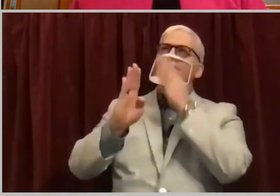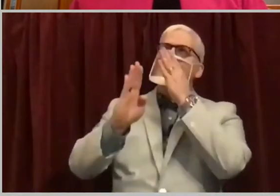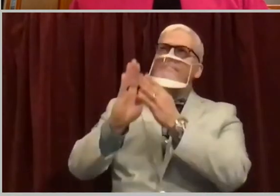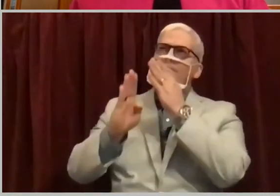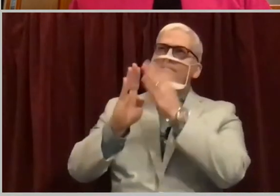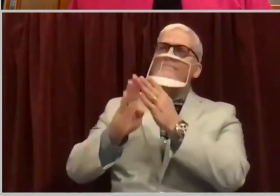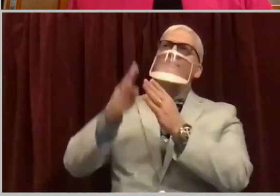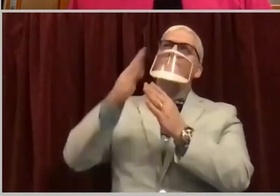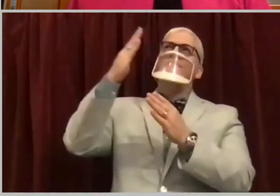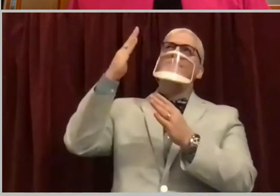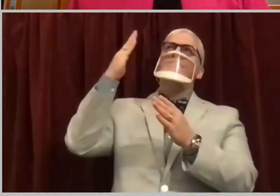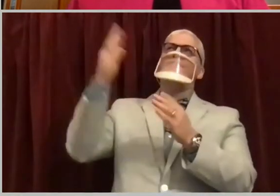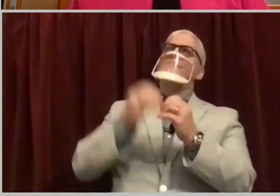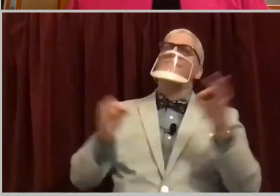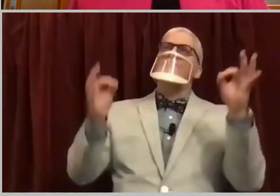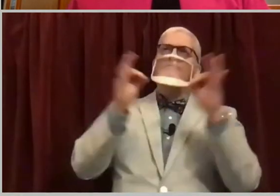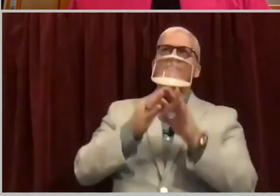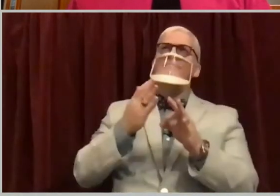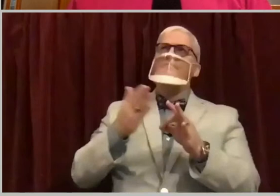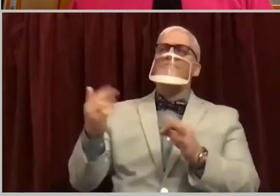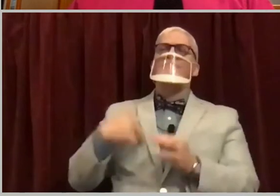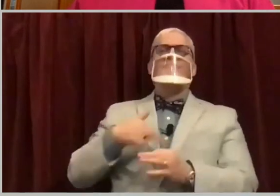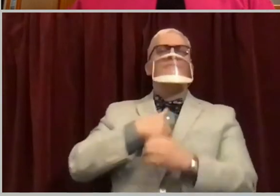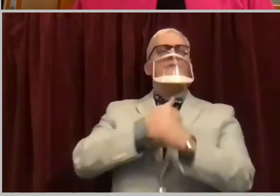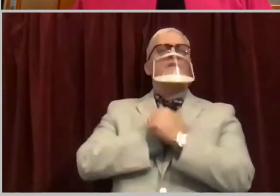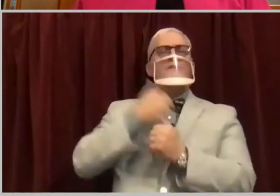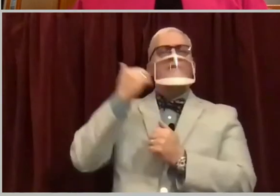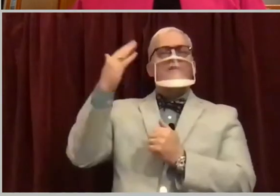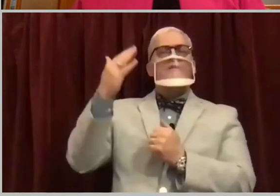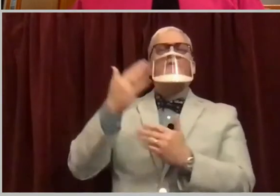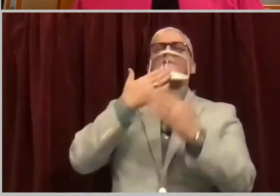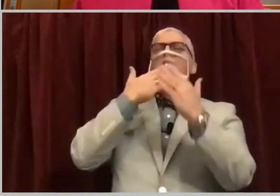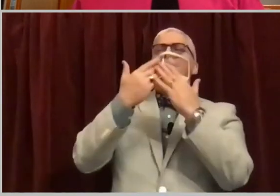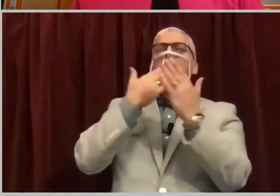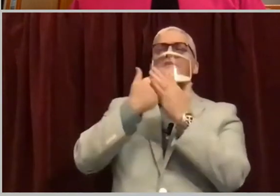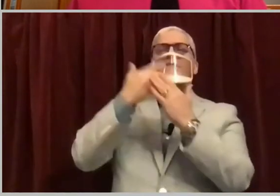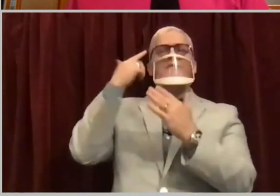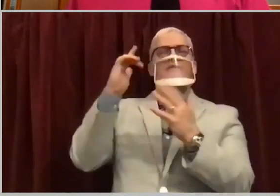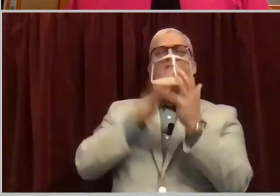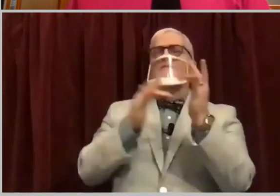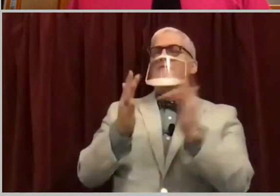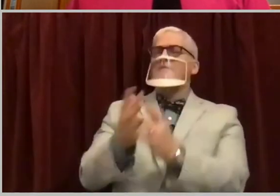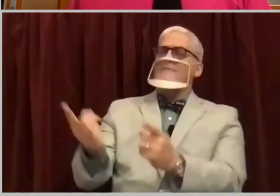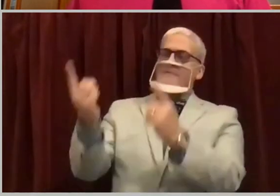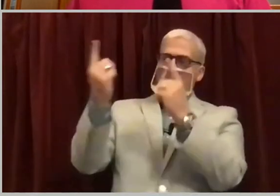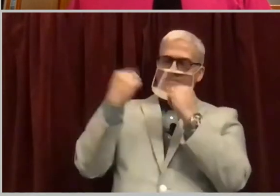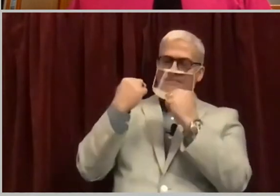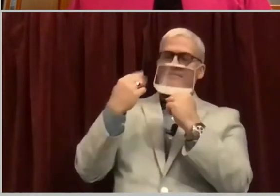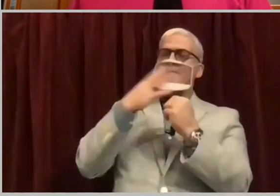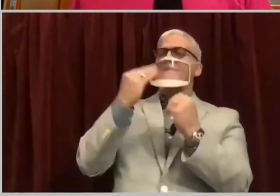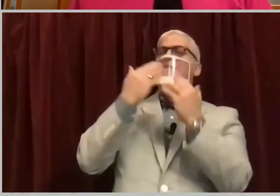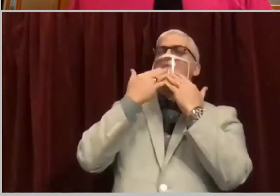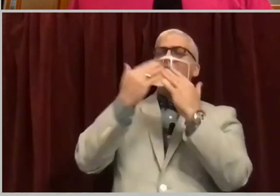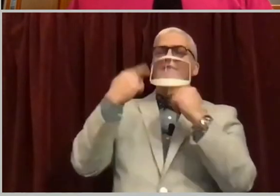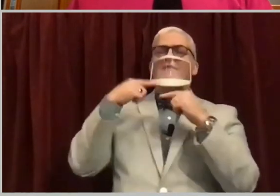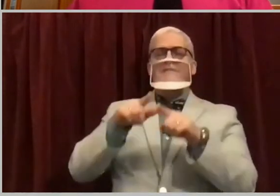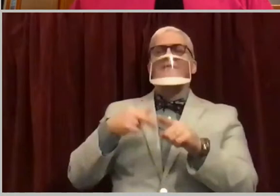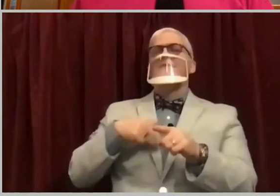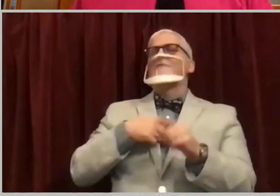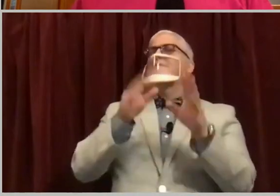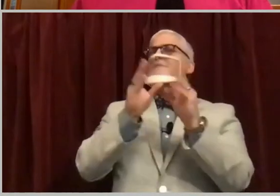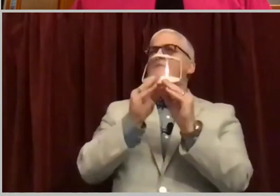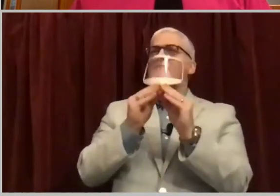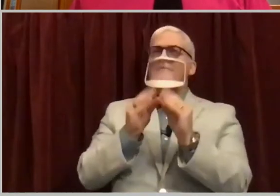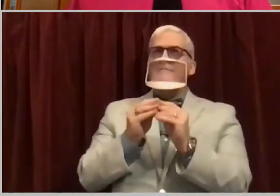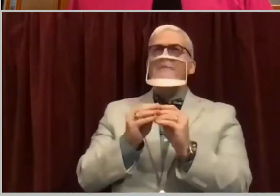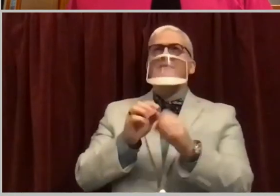things that matter. We love you for sending your one and only son. We thank you for allowing us to gather to remember him and to honor him